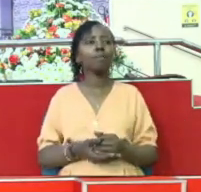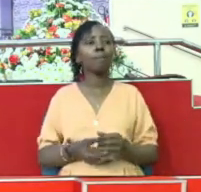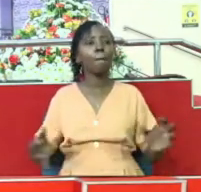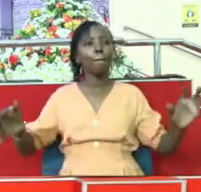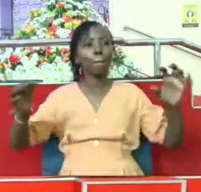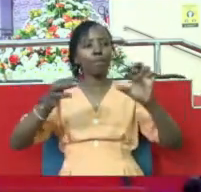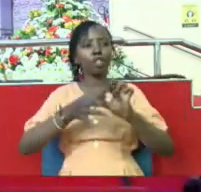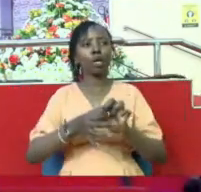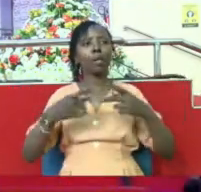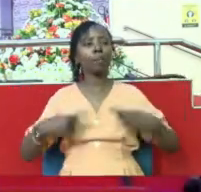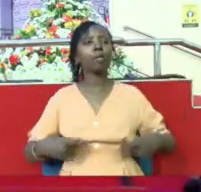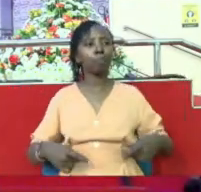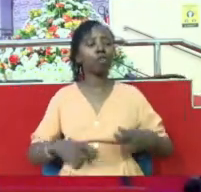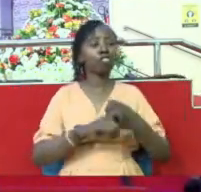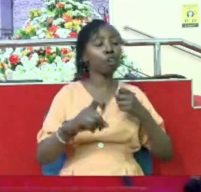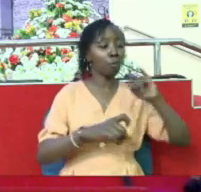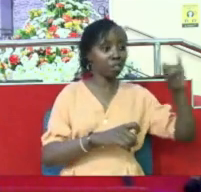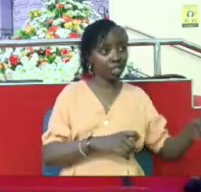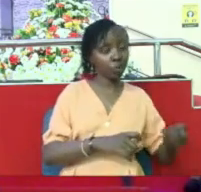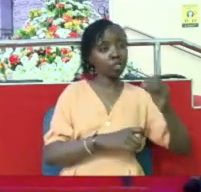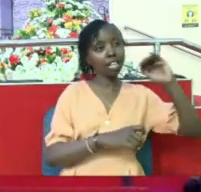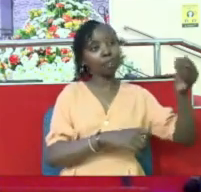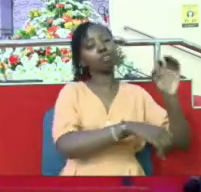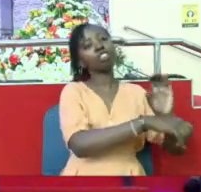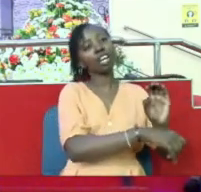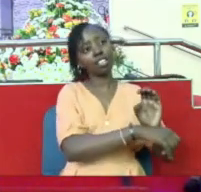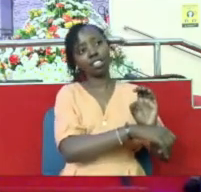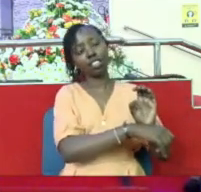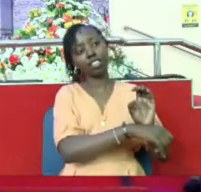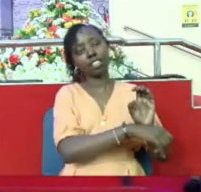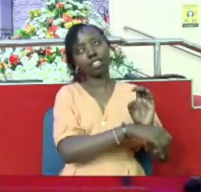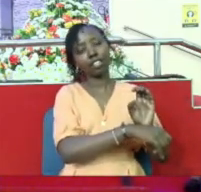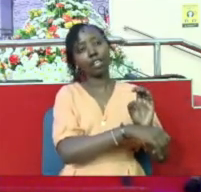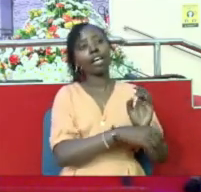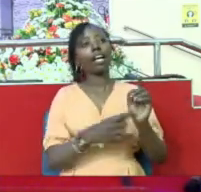between the Jerusalem church of the largely converted Jews